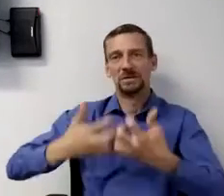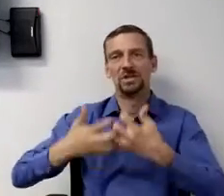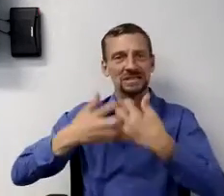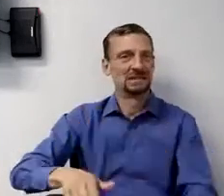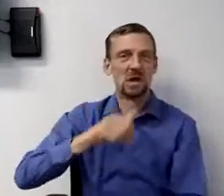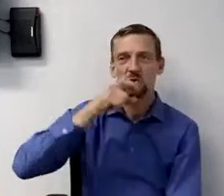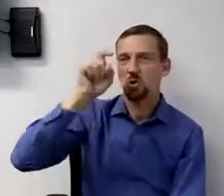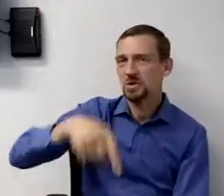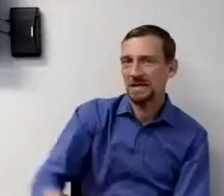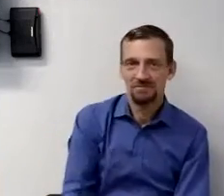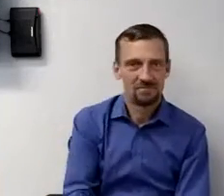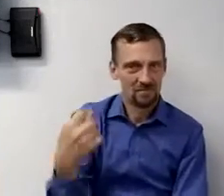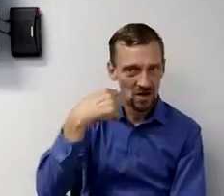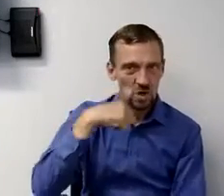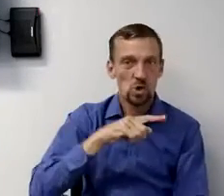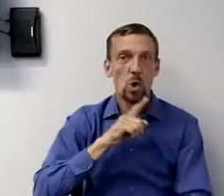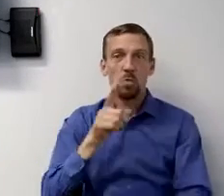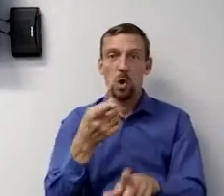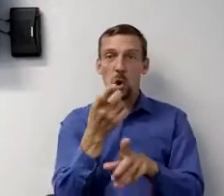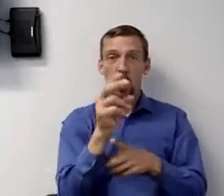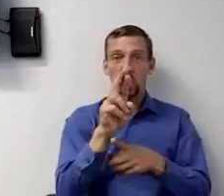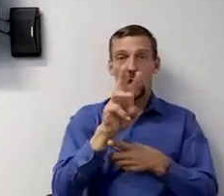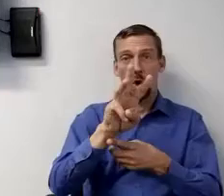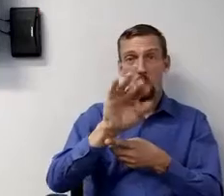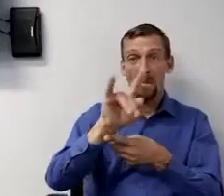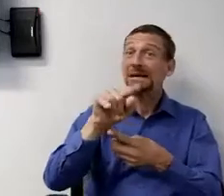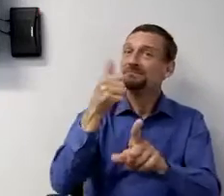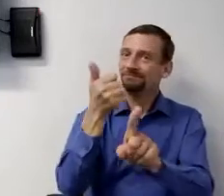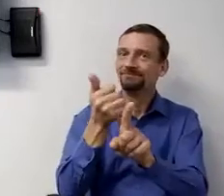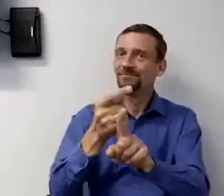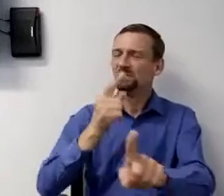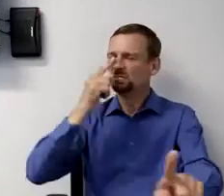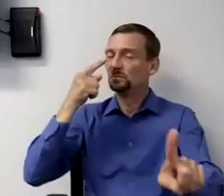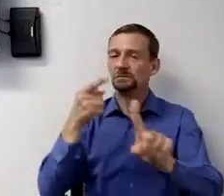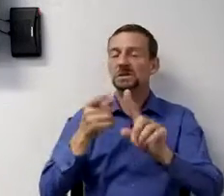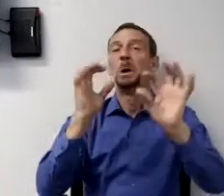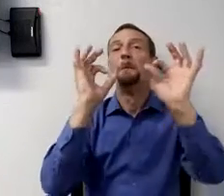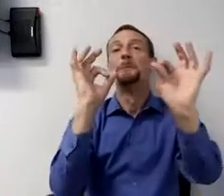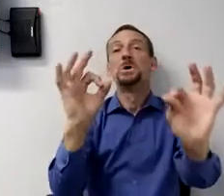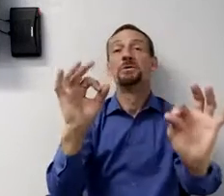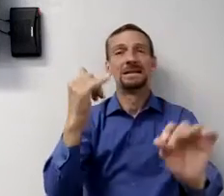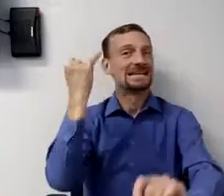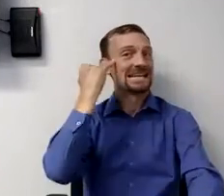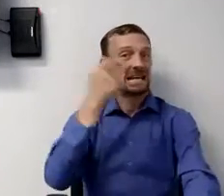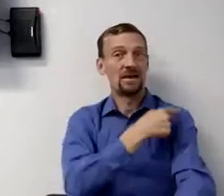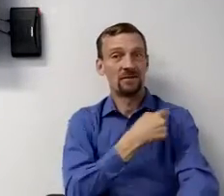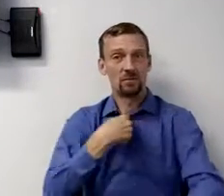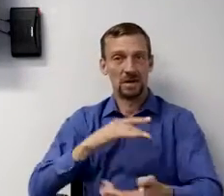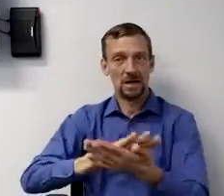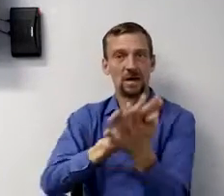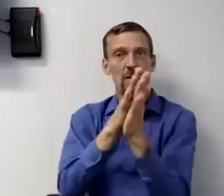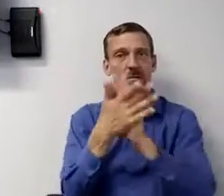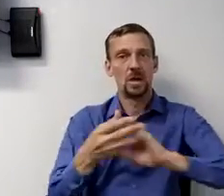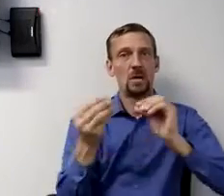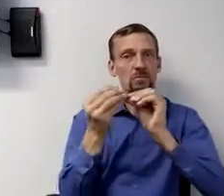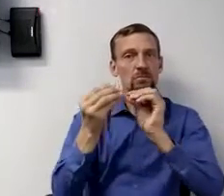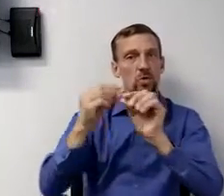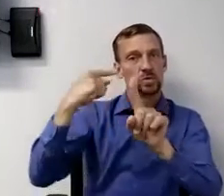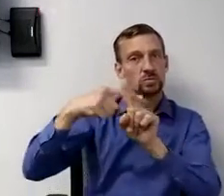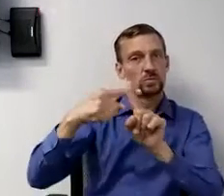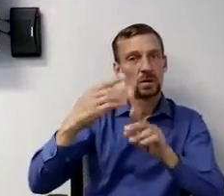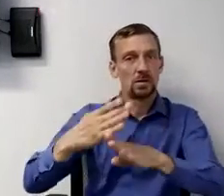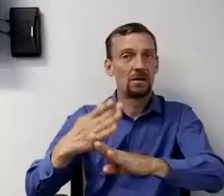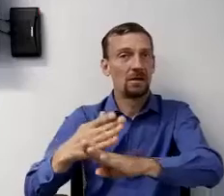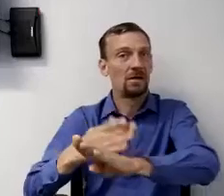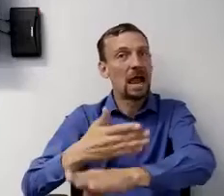Dr. Wynn is right on target to say, you know, just as we've become better and better at taking care of COVID, mm-hmm. And we